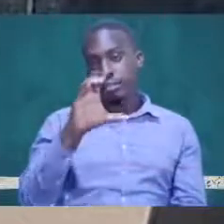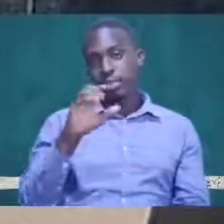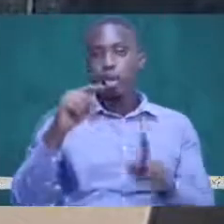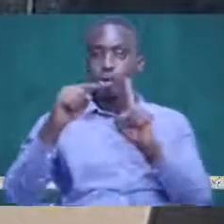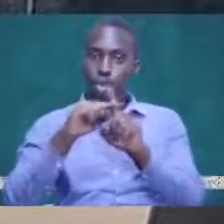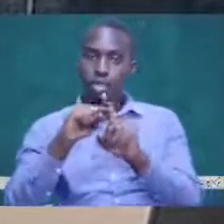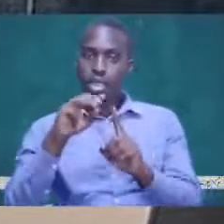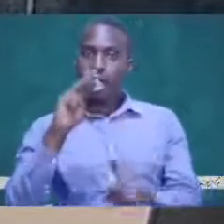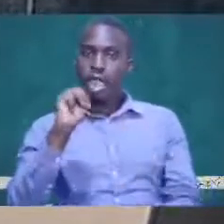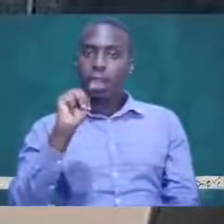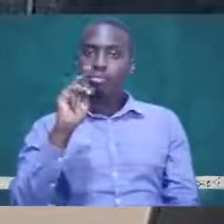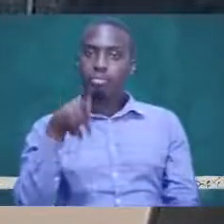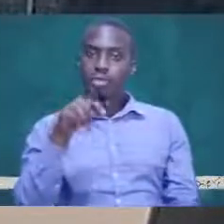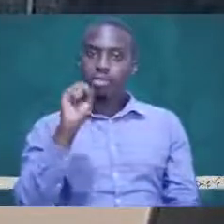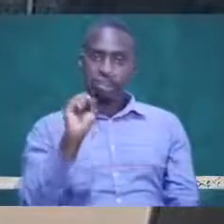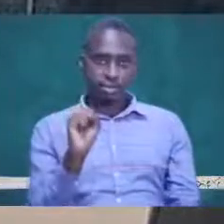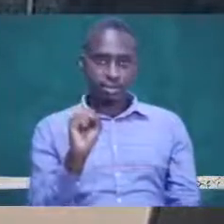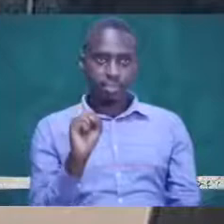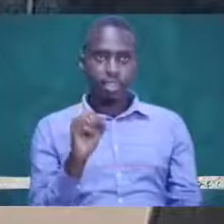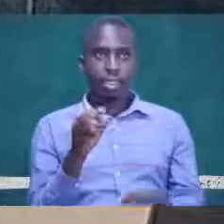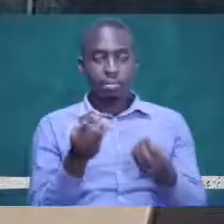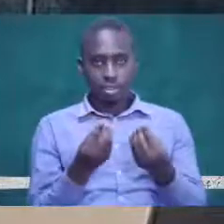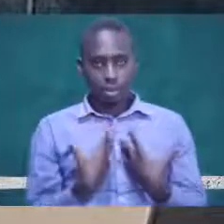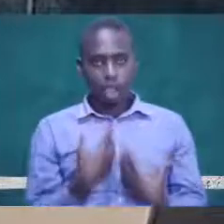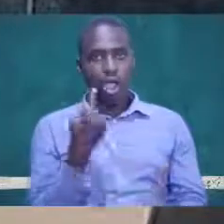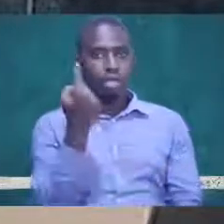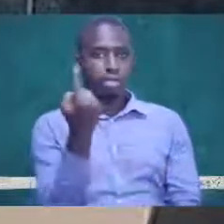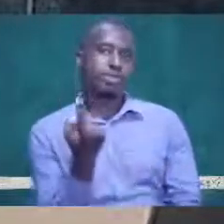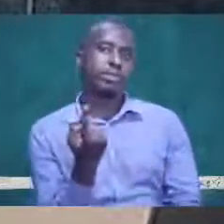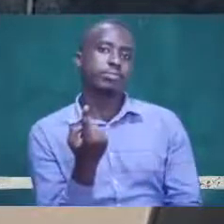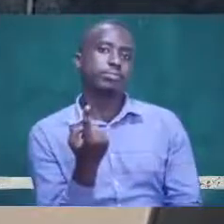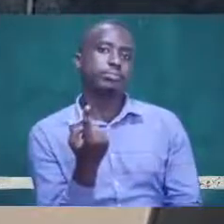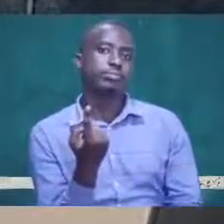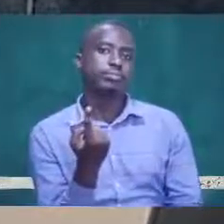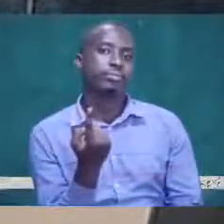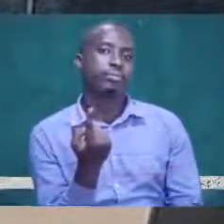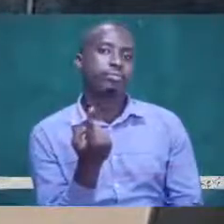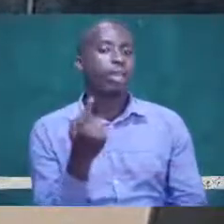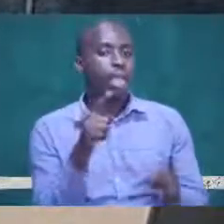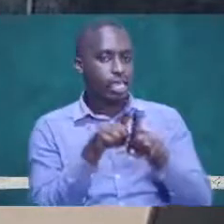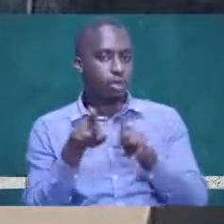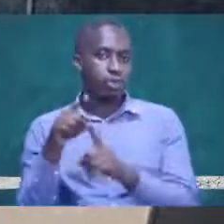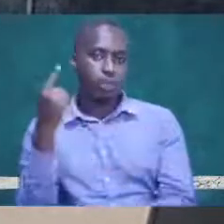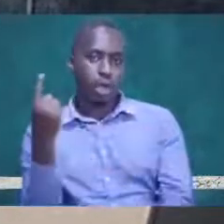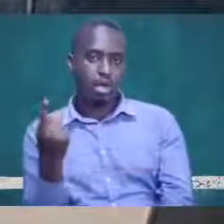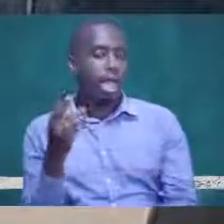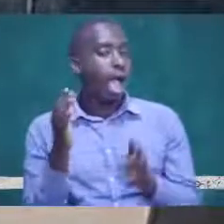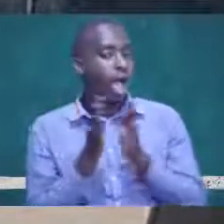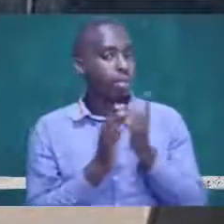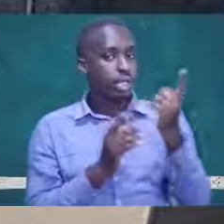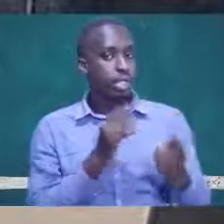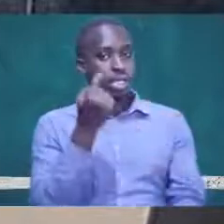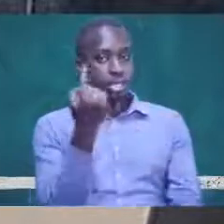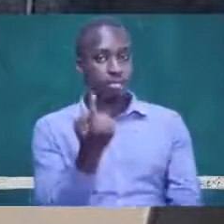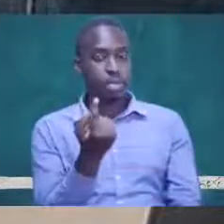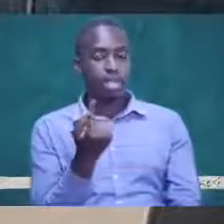marginal propensity to save, it gives you 1. You get 1 is equal to 1. And this 1 presents